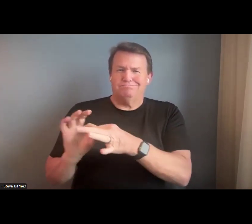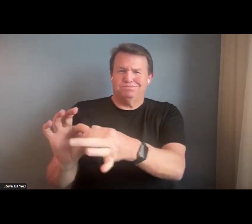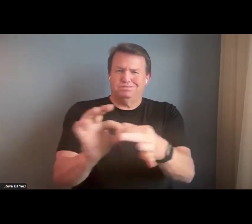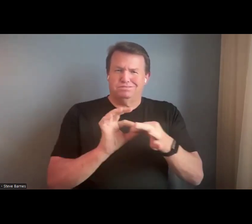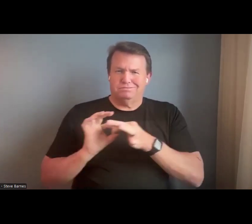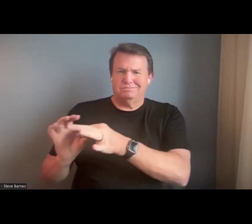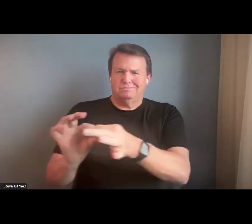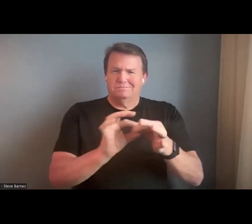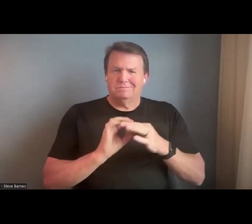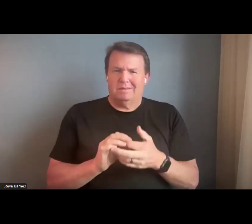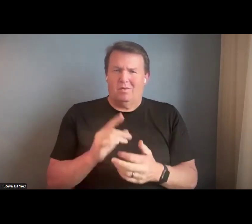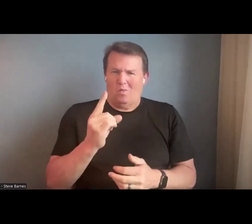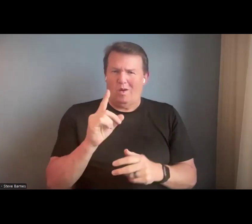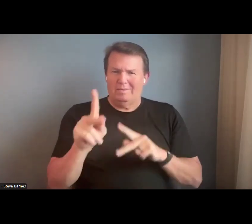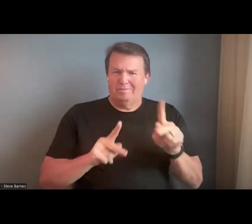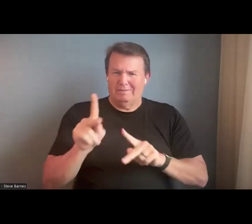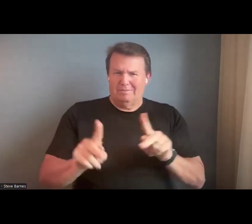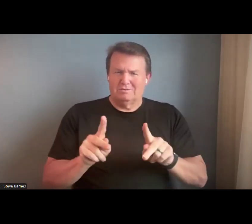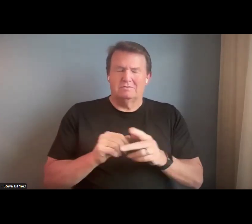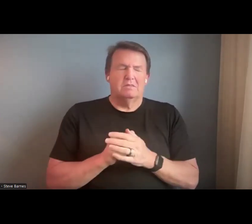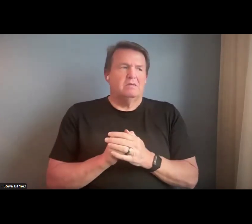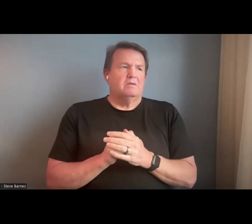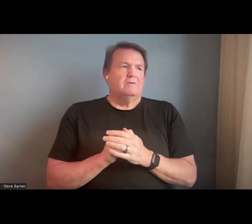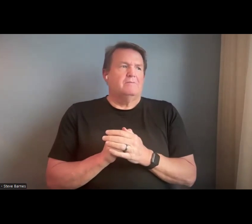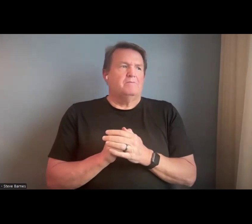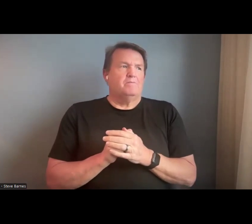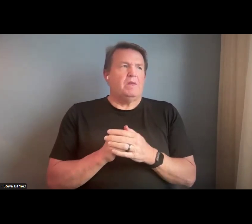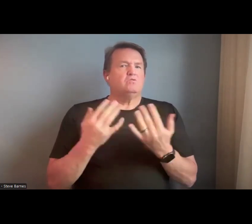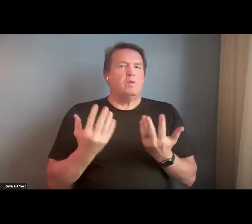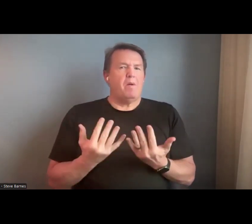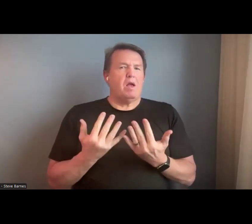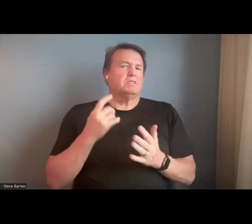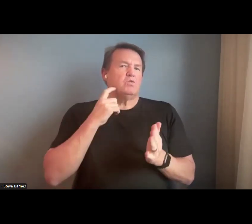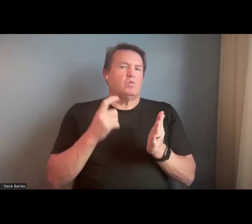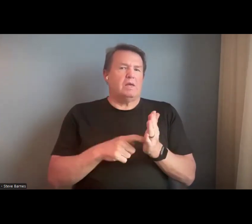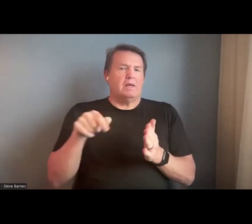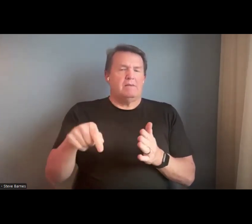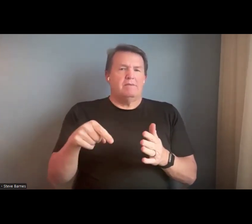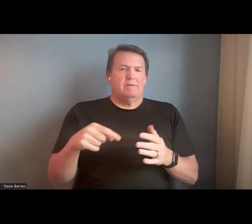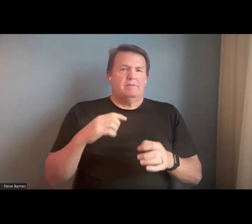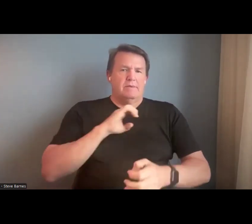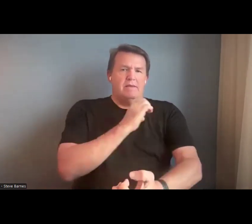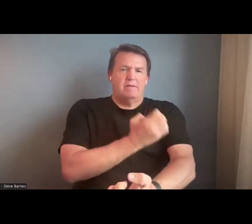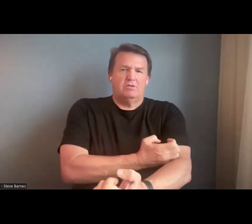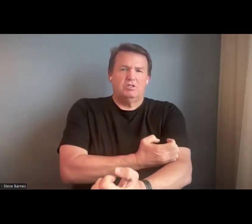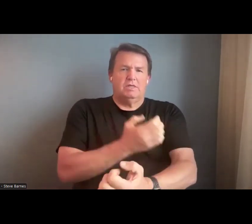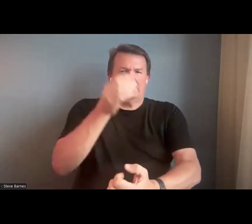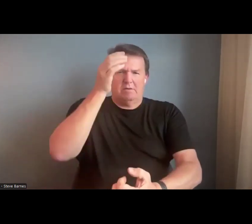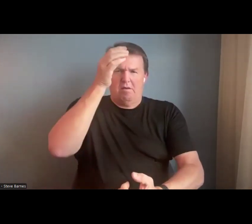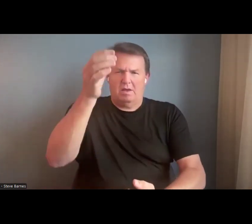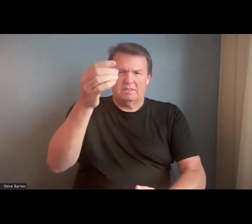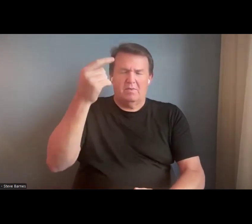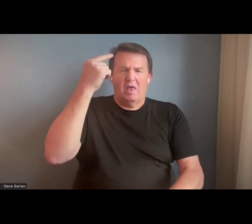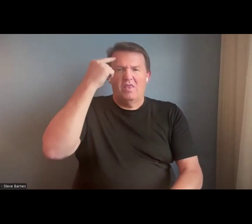And so as we pause and recognize this energy, this concept, this thought, we